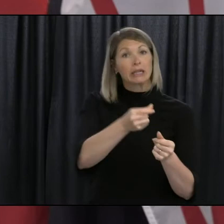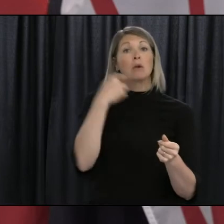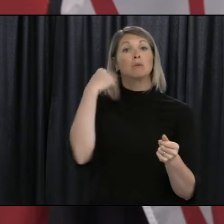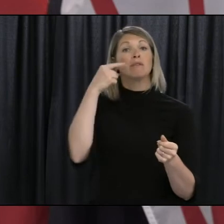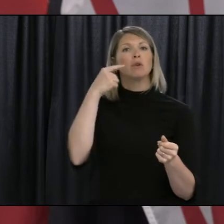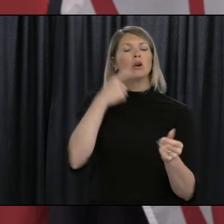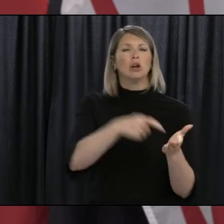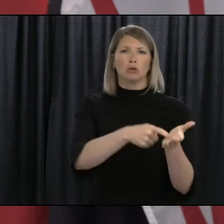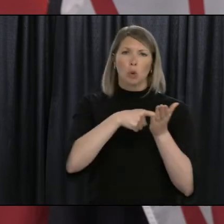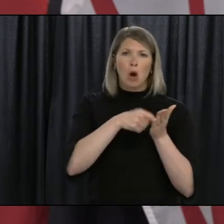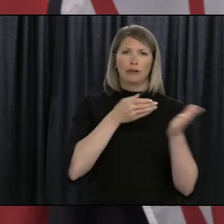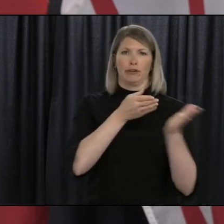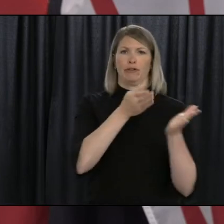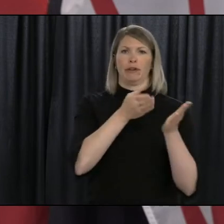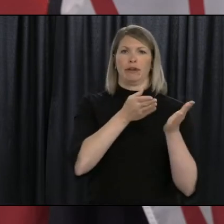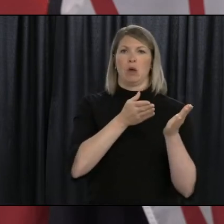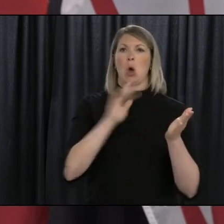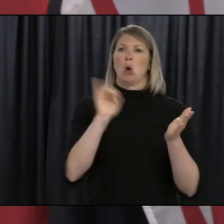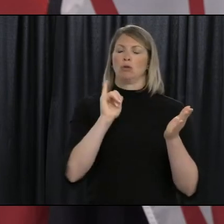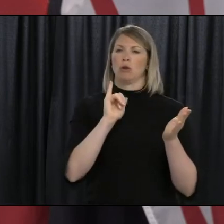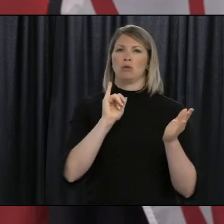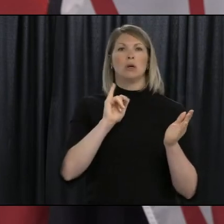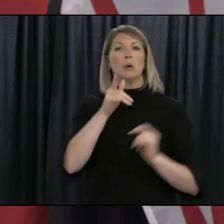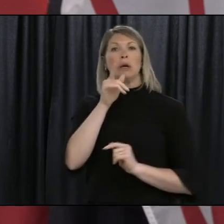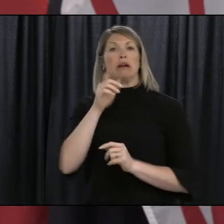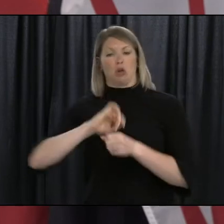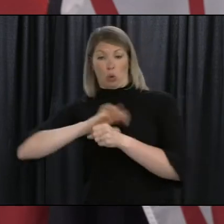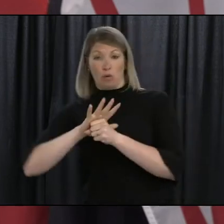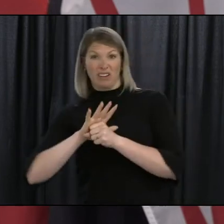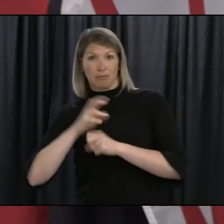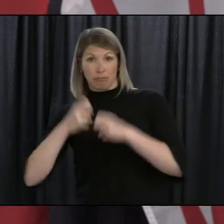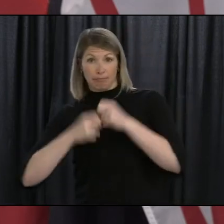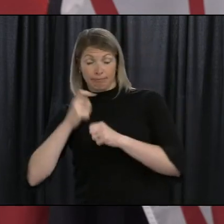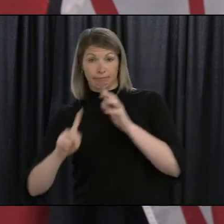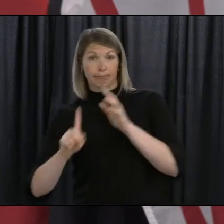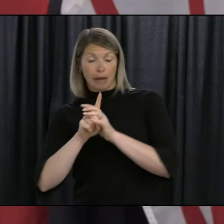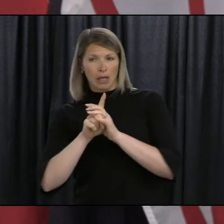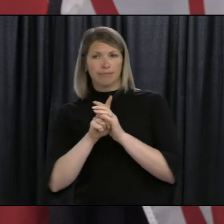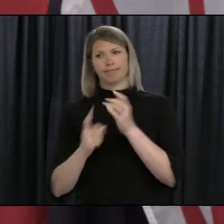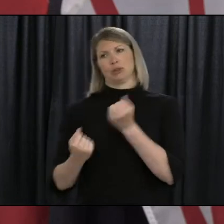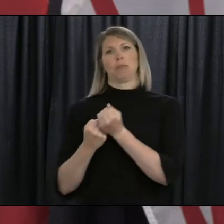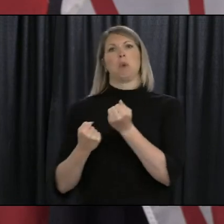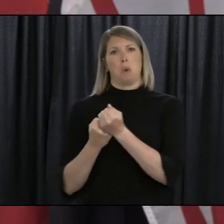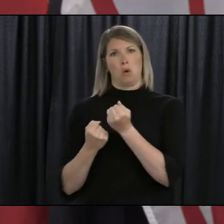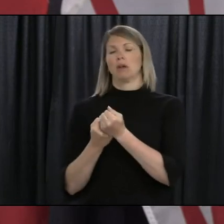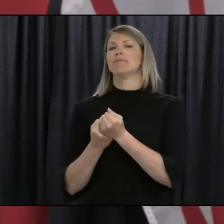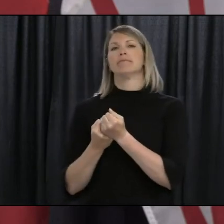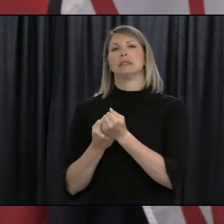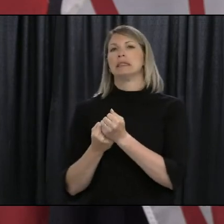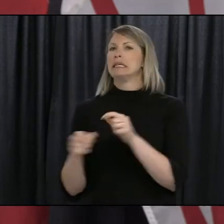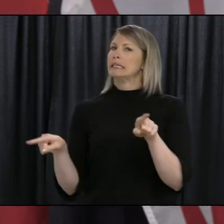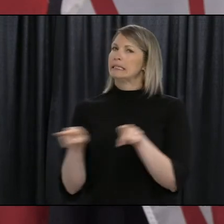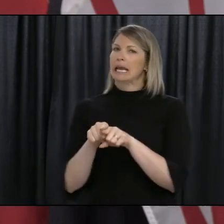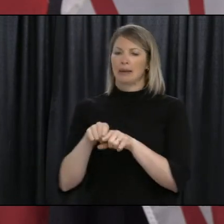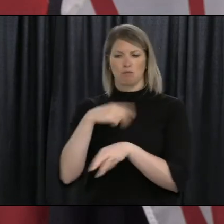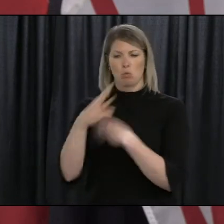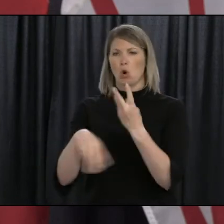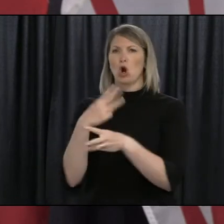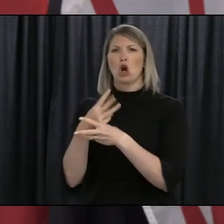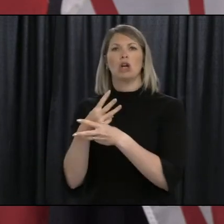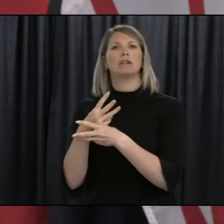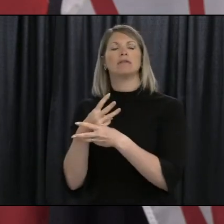and responding to COVID-19. And just like all organizations throughout the world, we found new ways